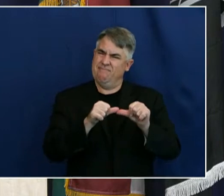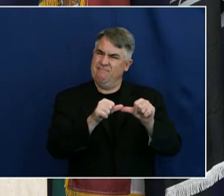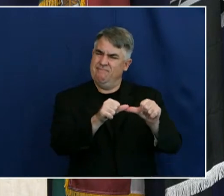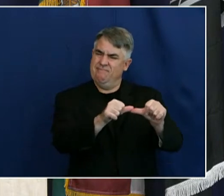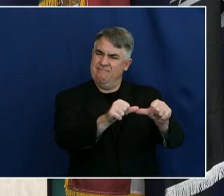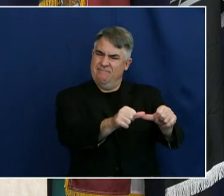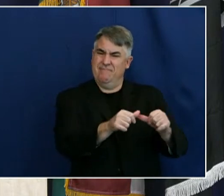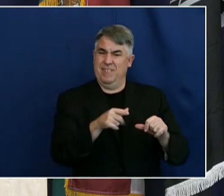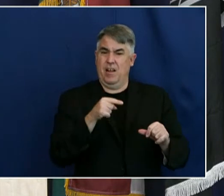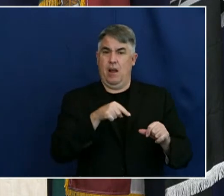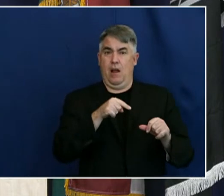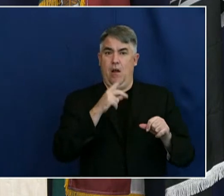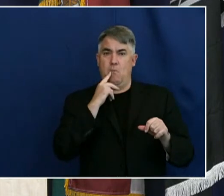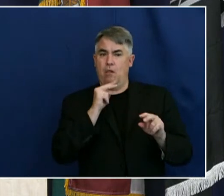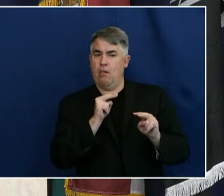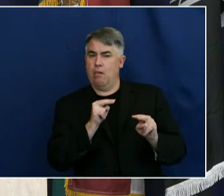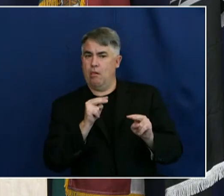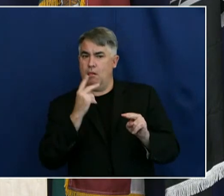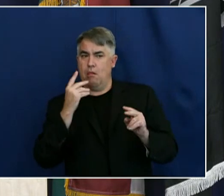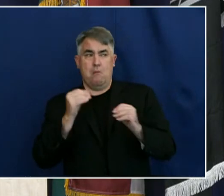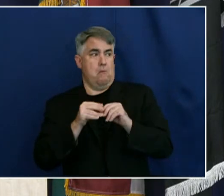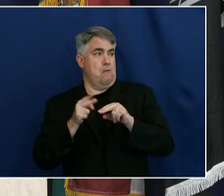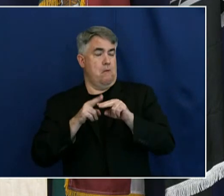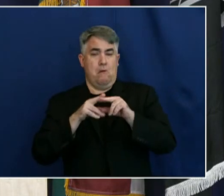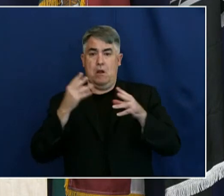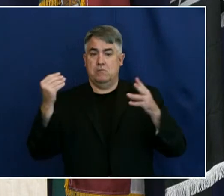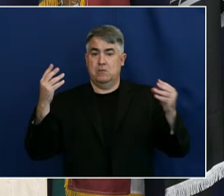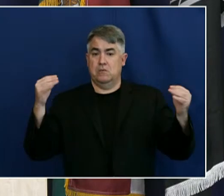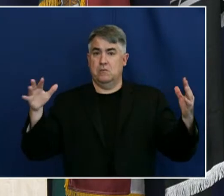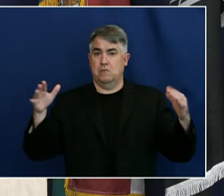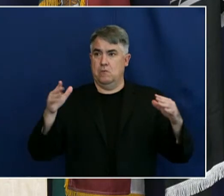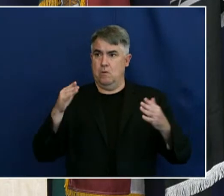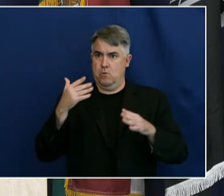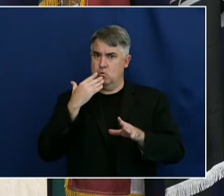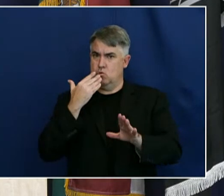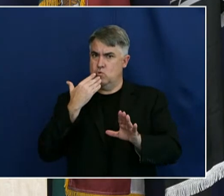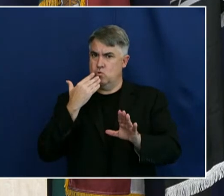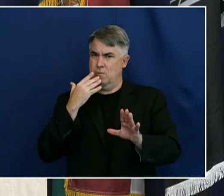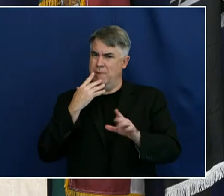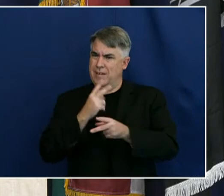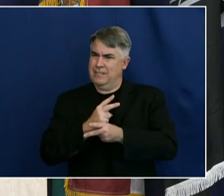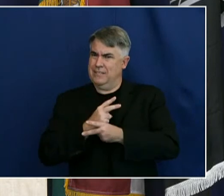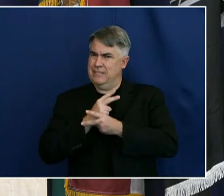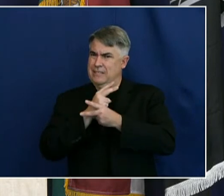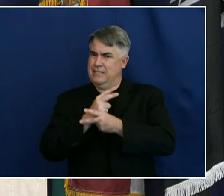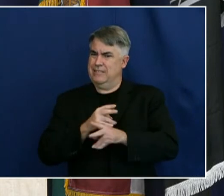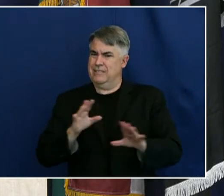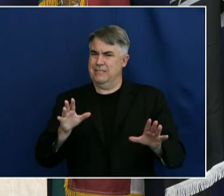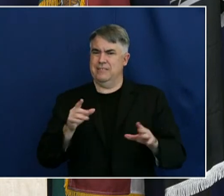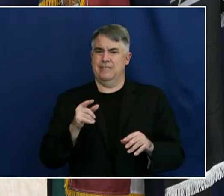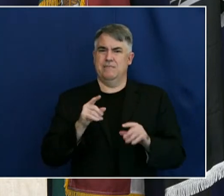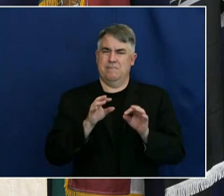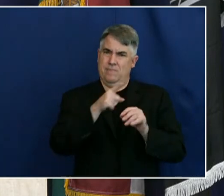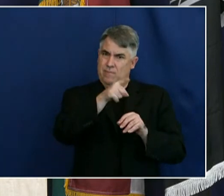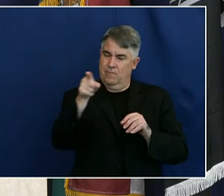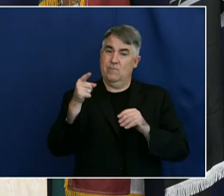moving around more. We're going to see more things open, and I think a lot of that is actually encouraging. We just want to continue to do it responsibly and